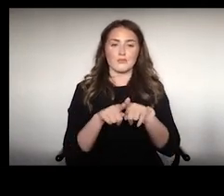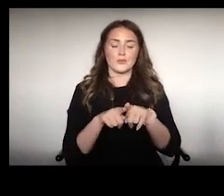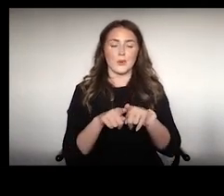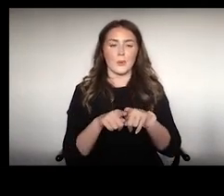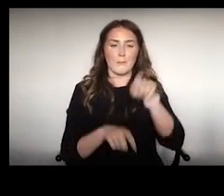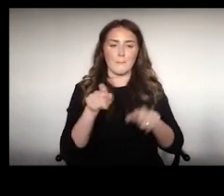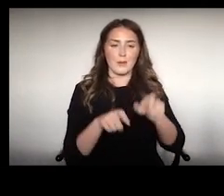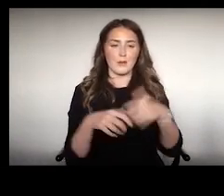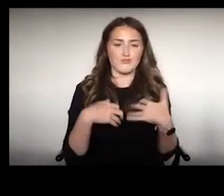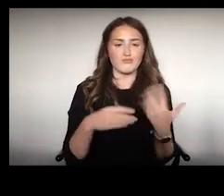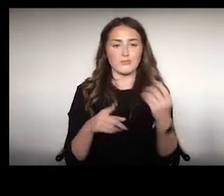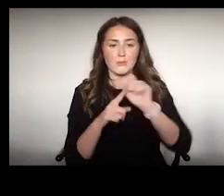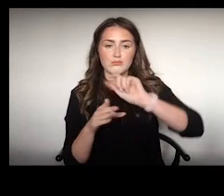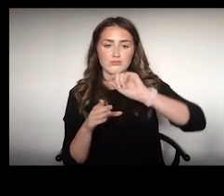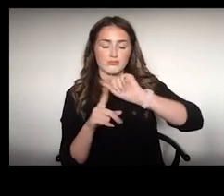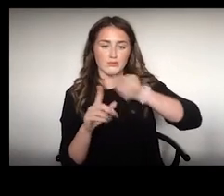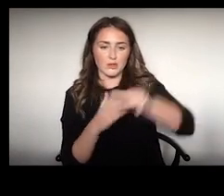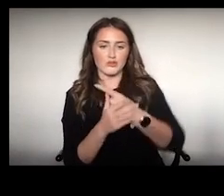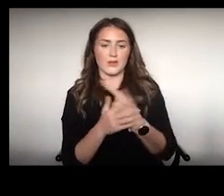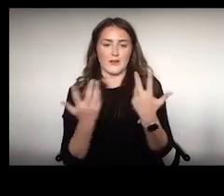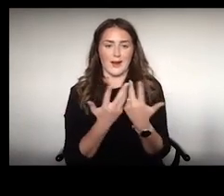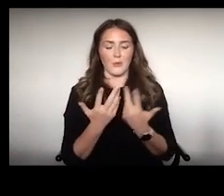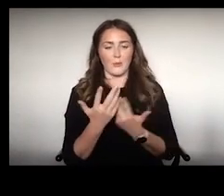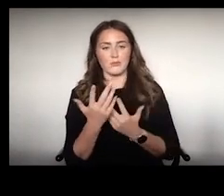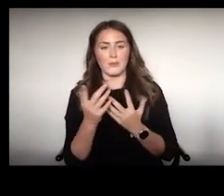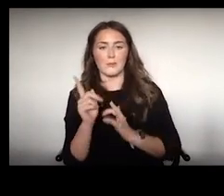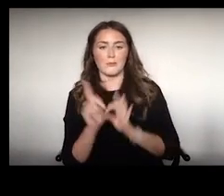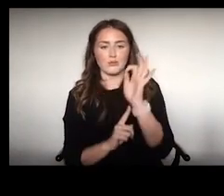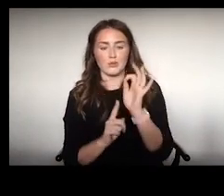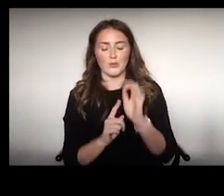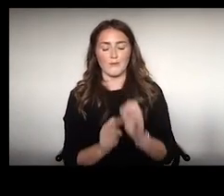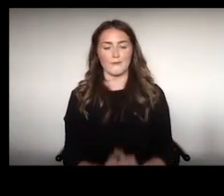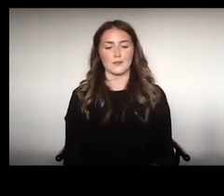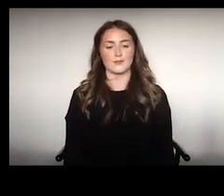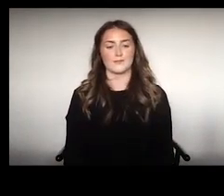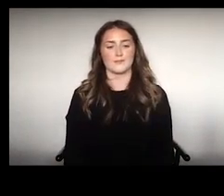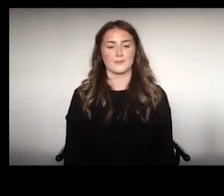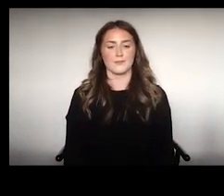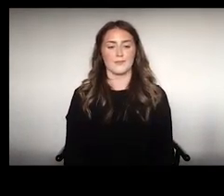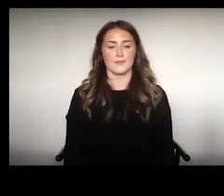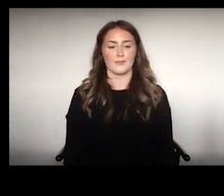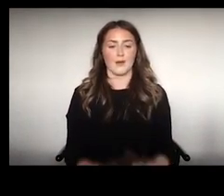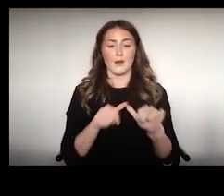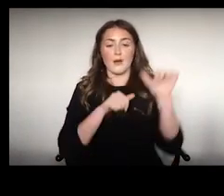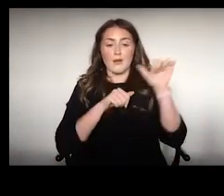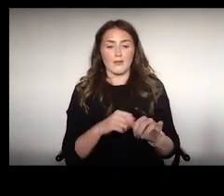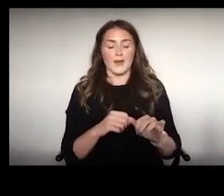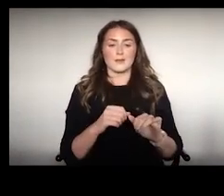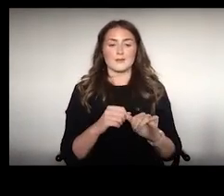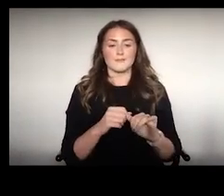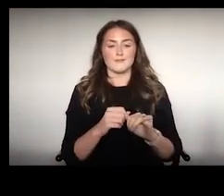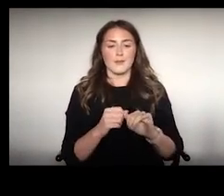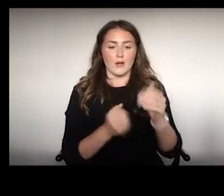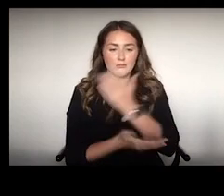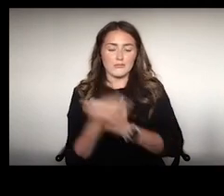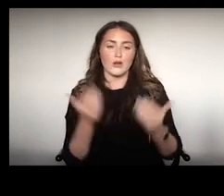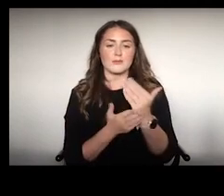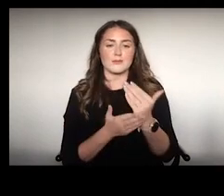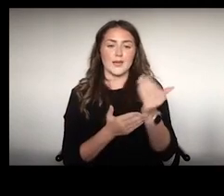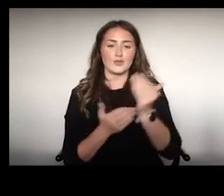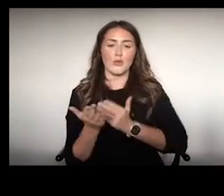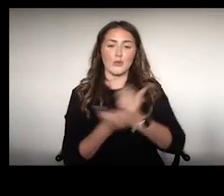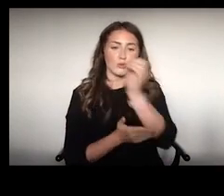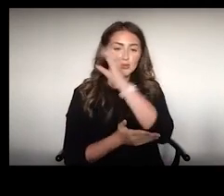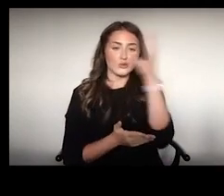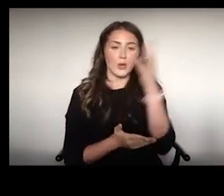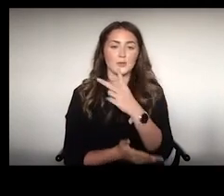statutory consultation and technical engagement with stakeholders. A further consultation, our design refinement consultation,